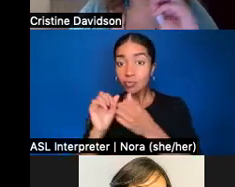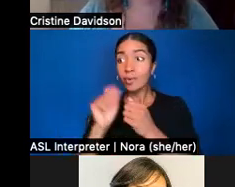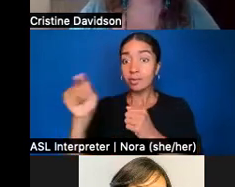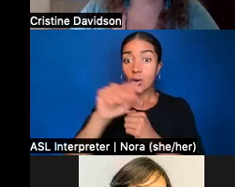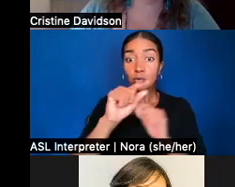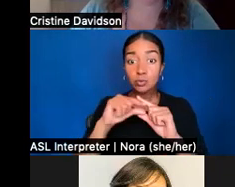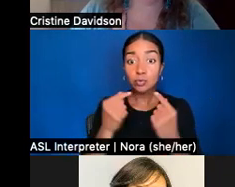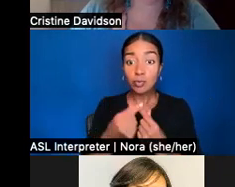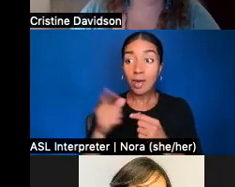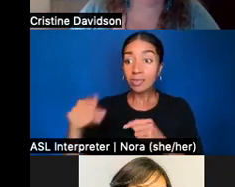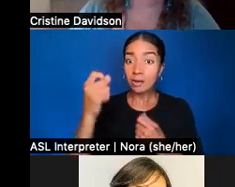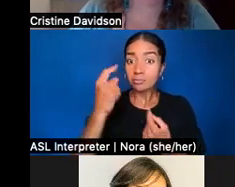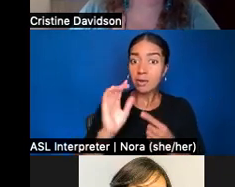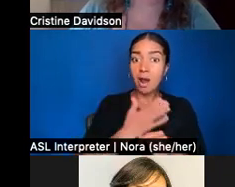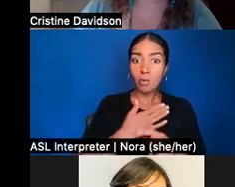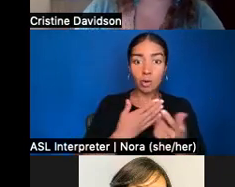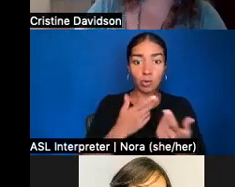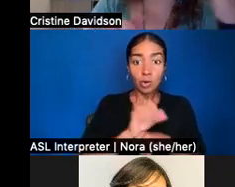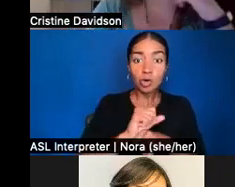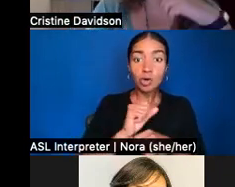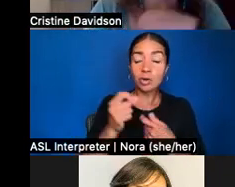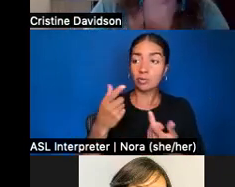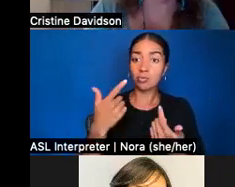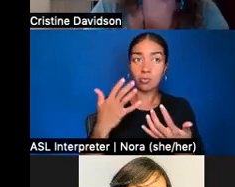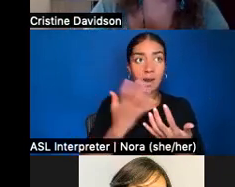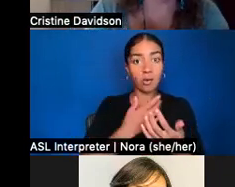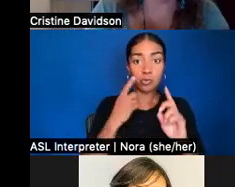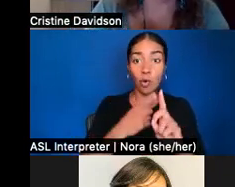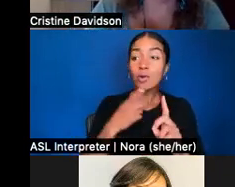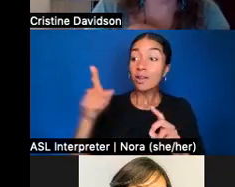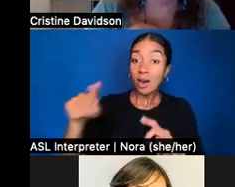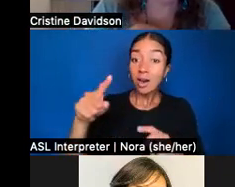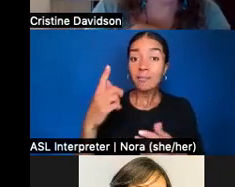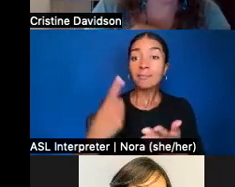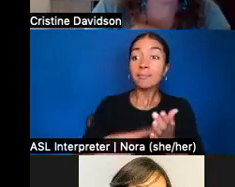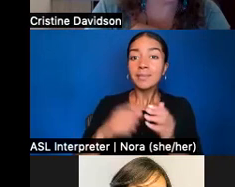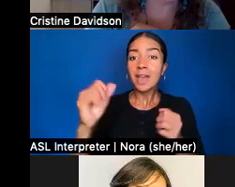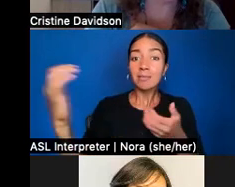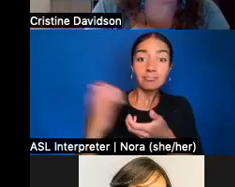do, they'll be willing to help us out and be creative with that. Okay.